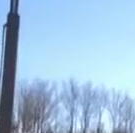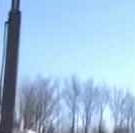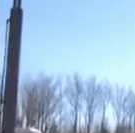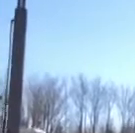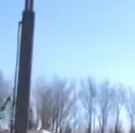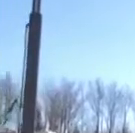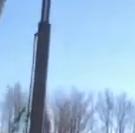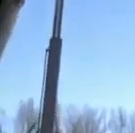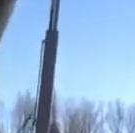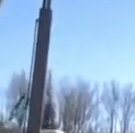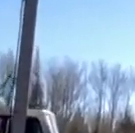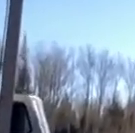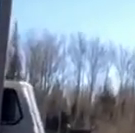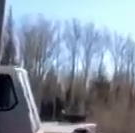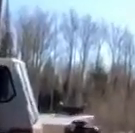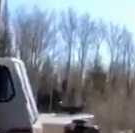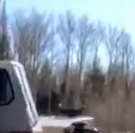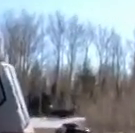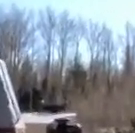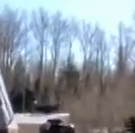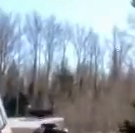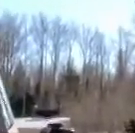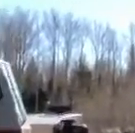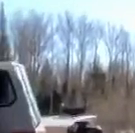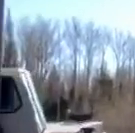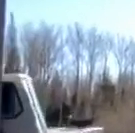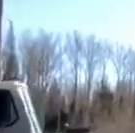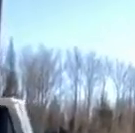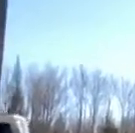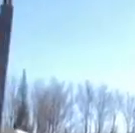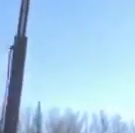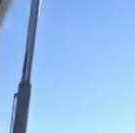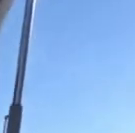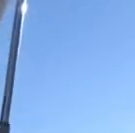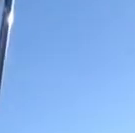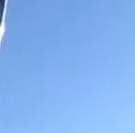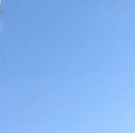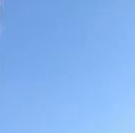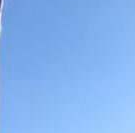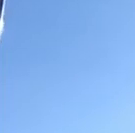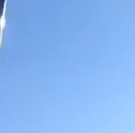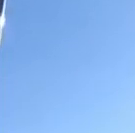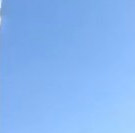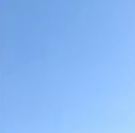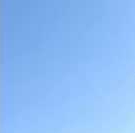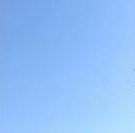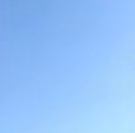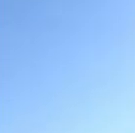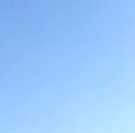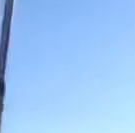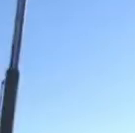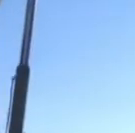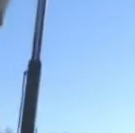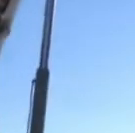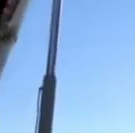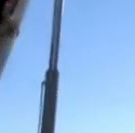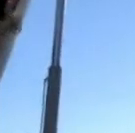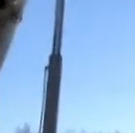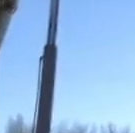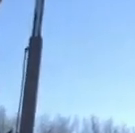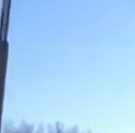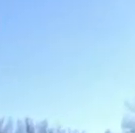Yes, Nicole, I agree. The poem was awesome. We'll make sure and post that on our website so you have that. Also, folks are